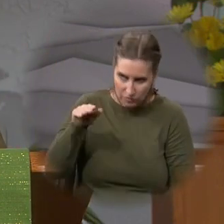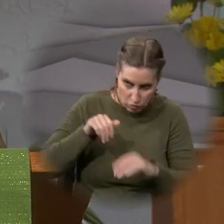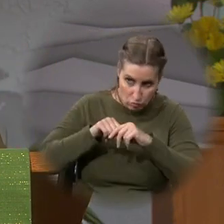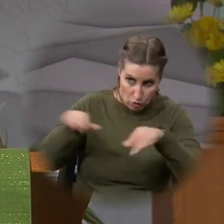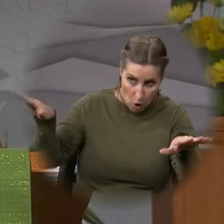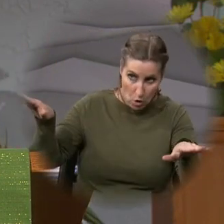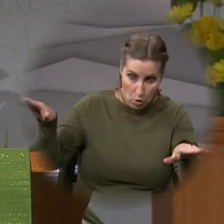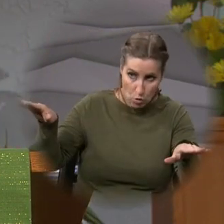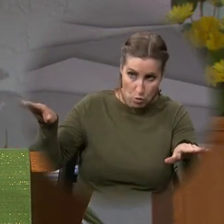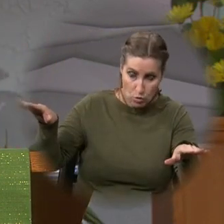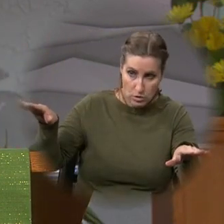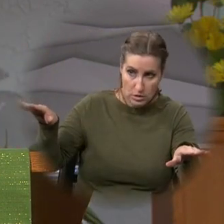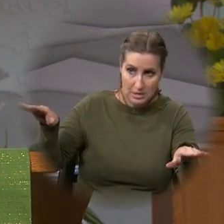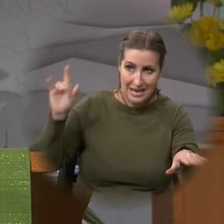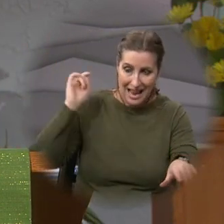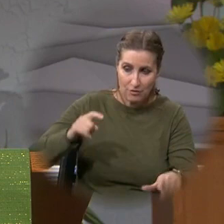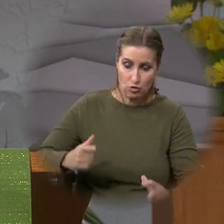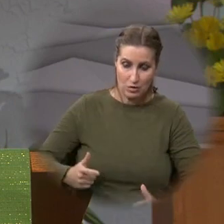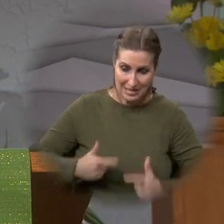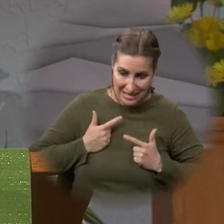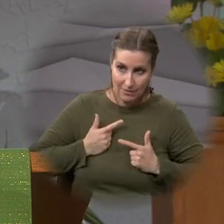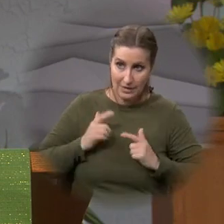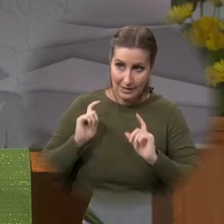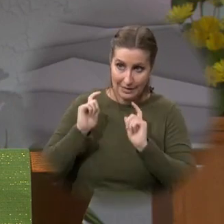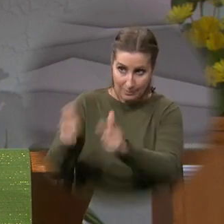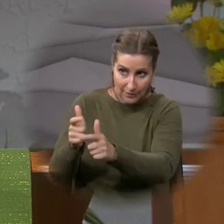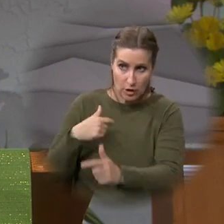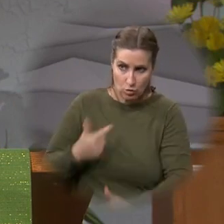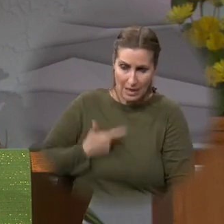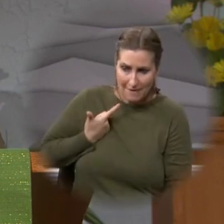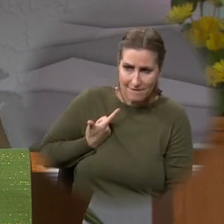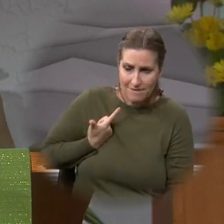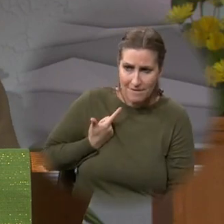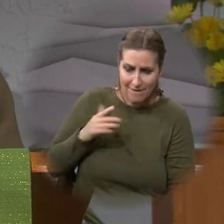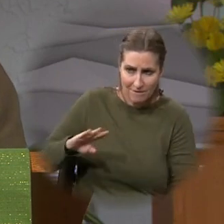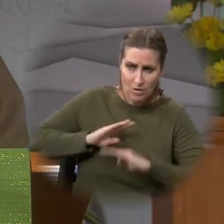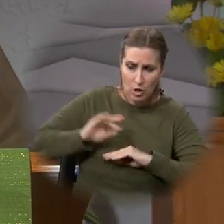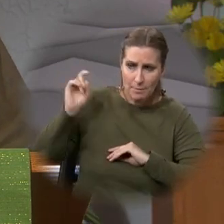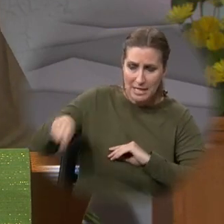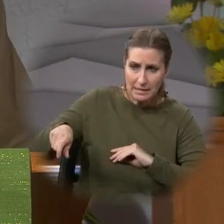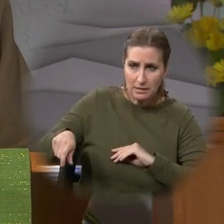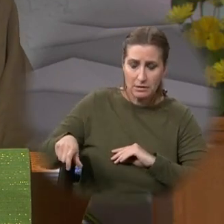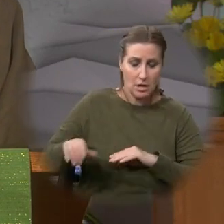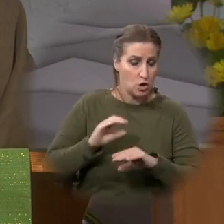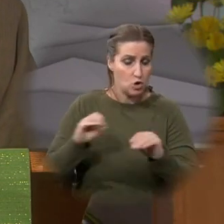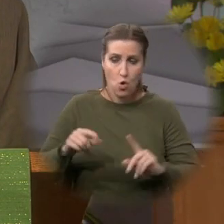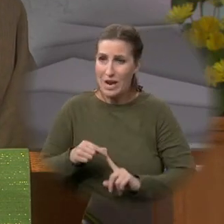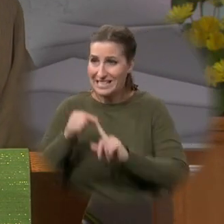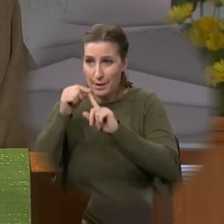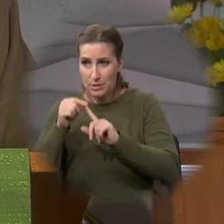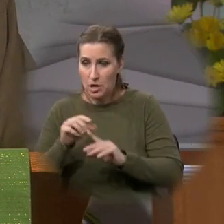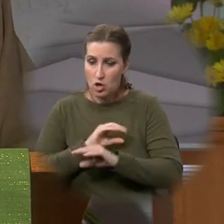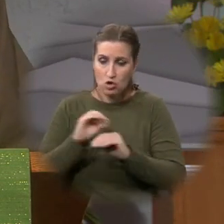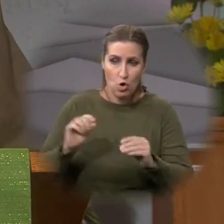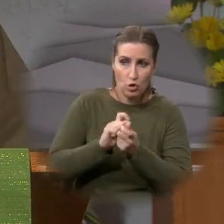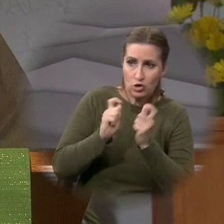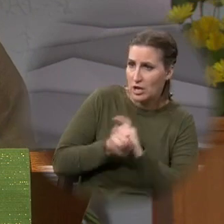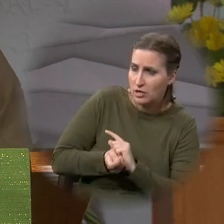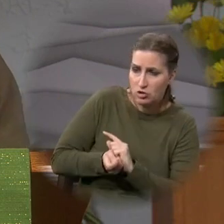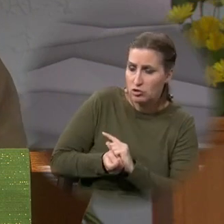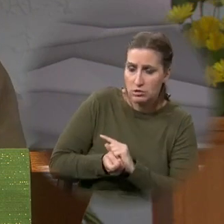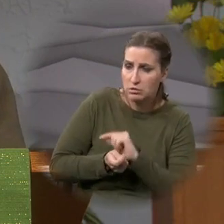out and you have to live the life that I'm giving you to its fullest, without exception, without